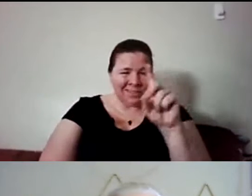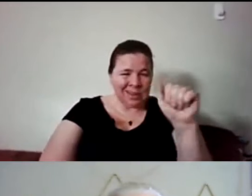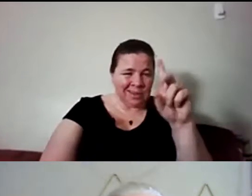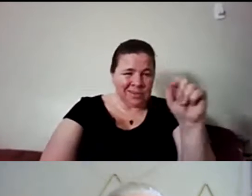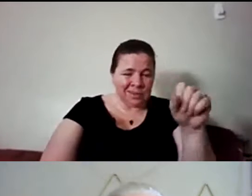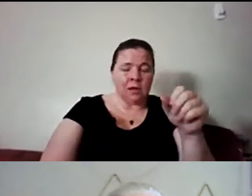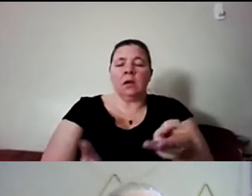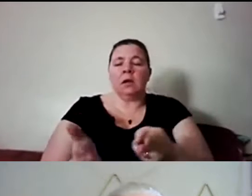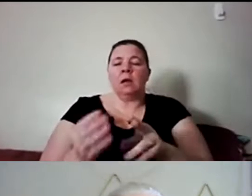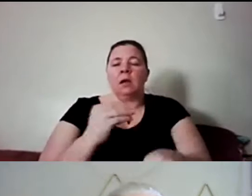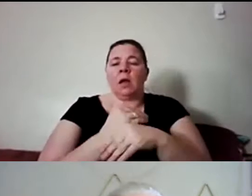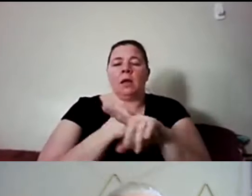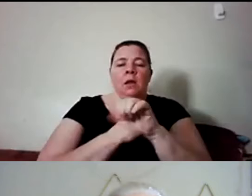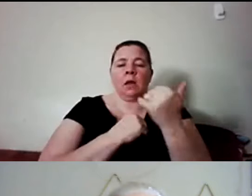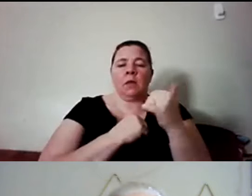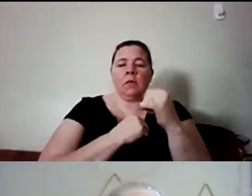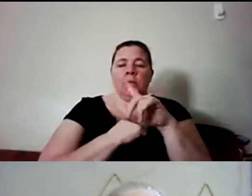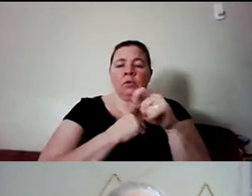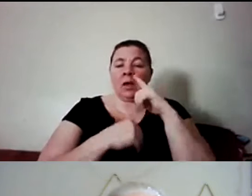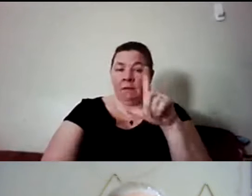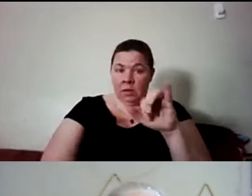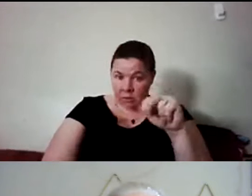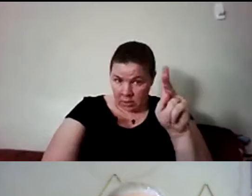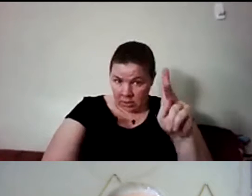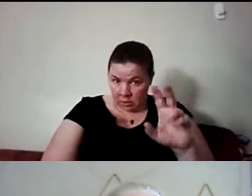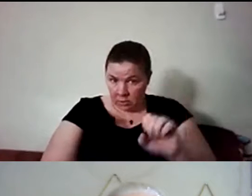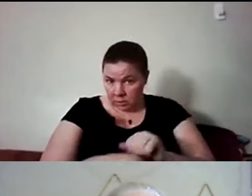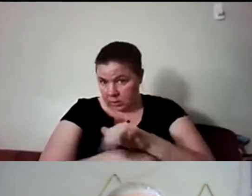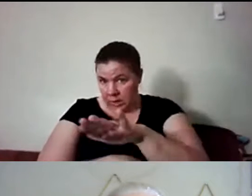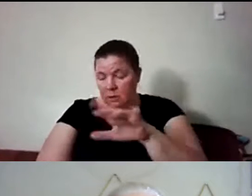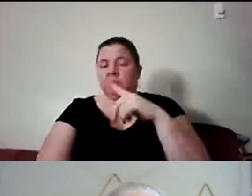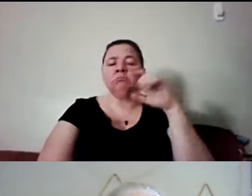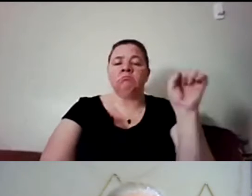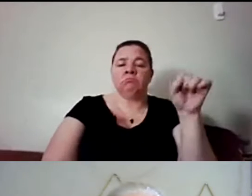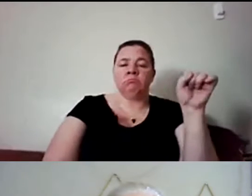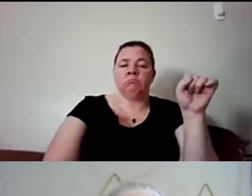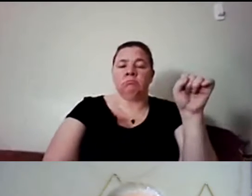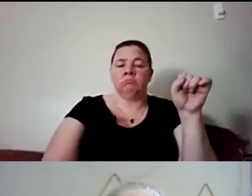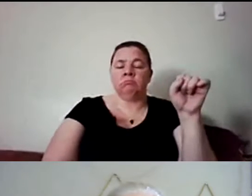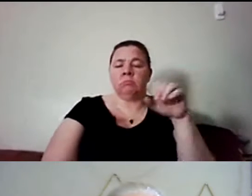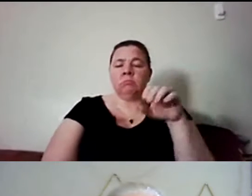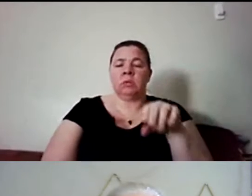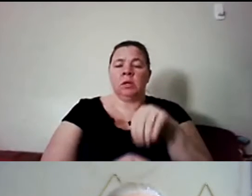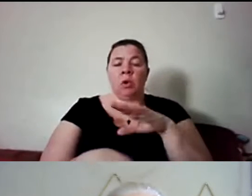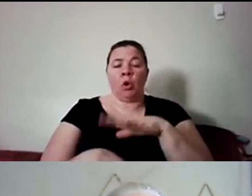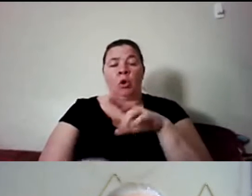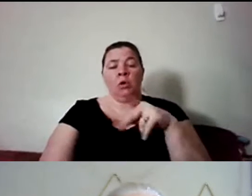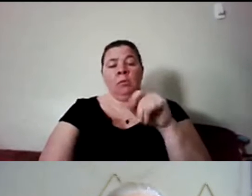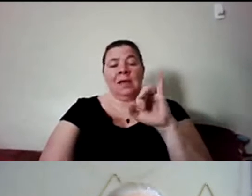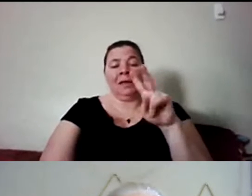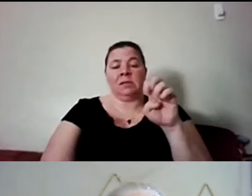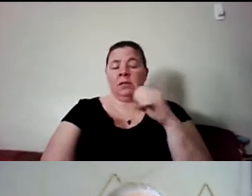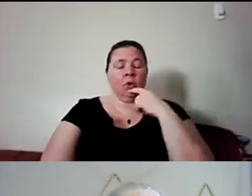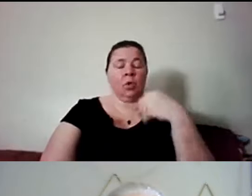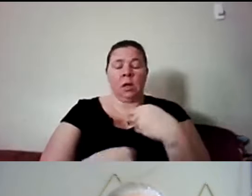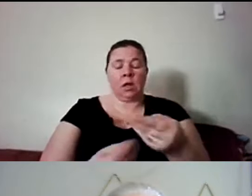it, asking if they're going to get a link to send to them. Yes. What we urge you to do here at Onpassive Global is that you do not just give people